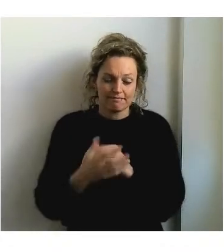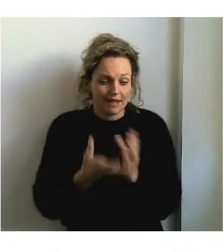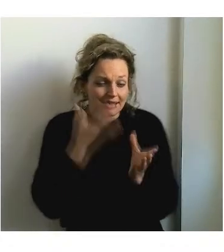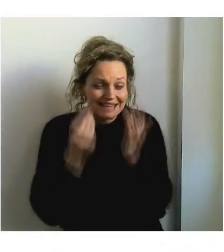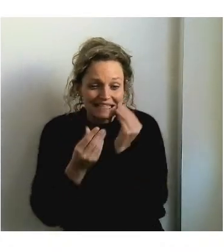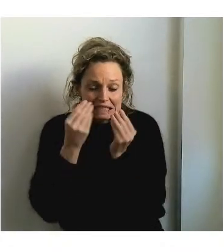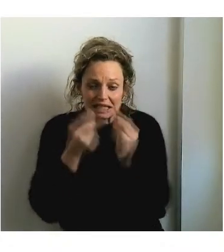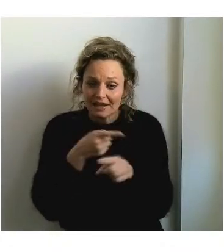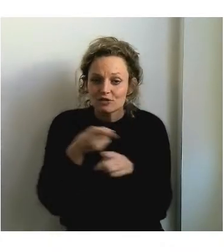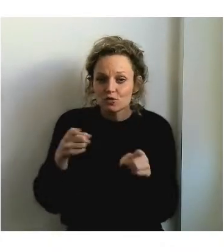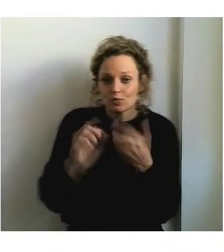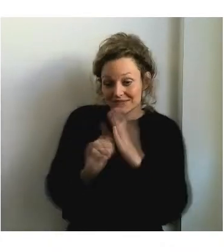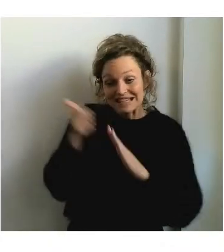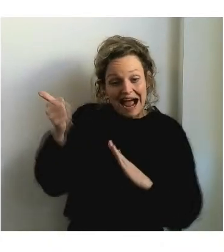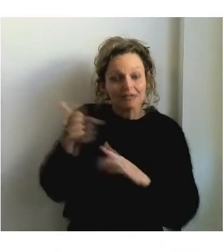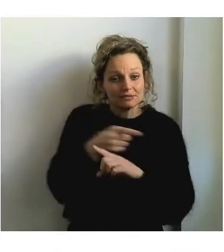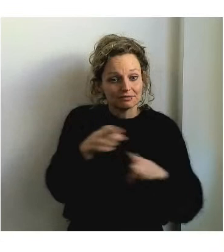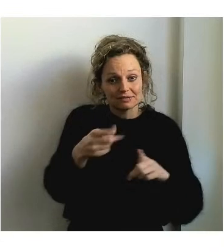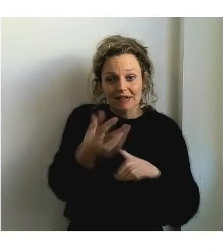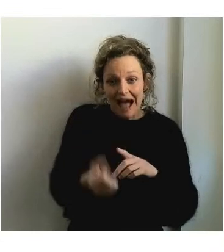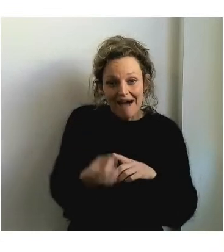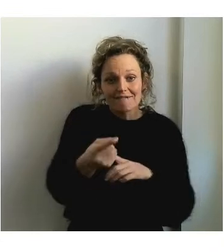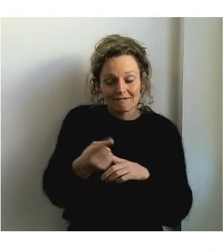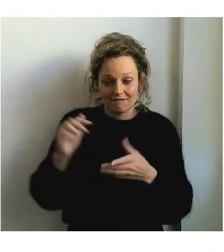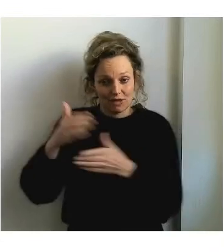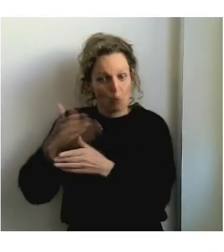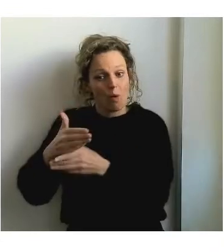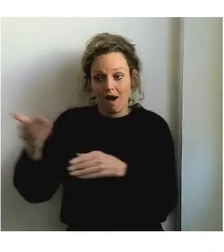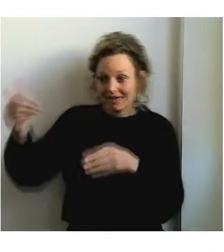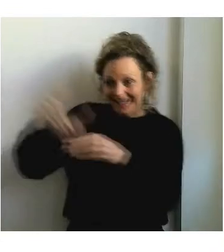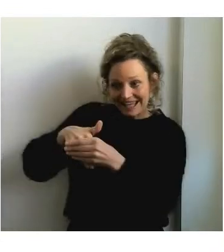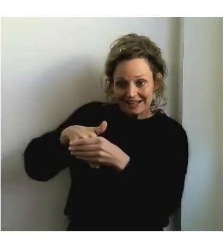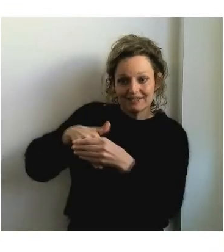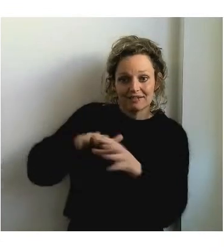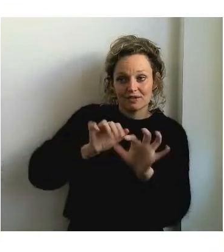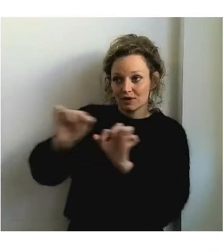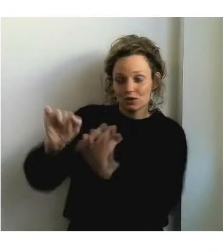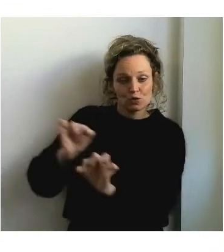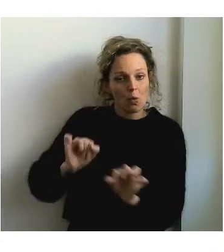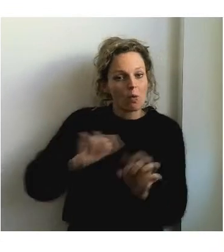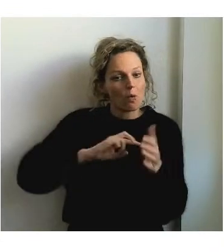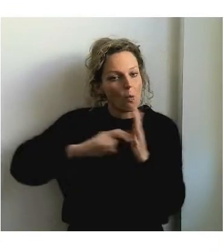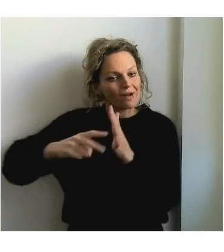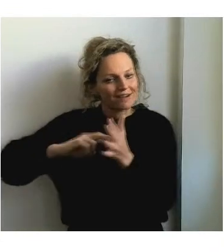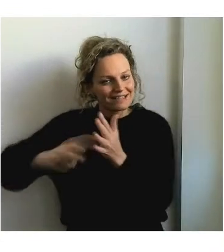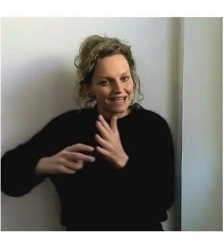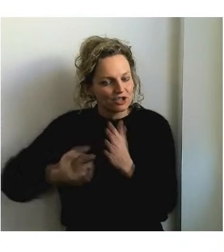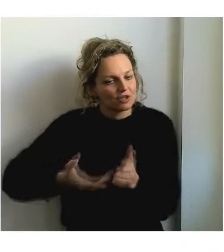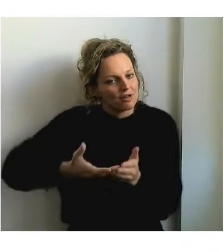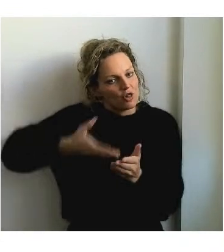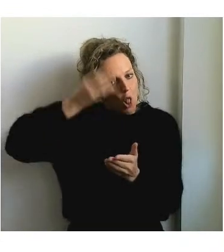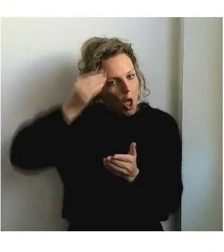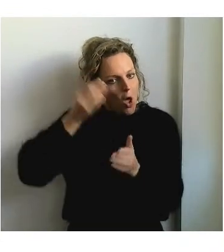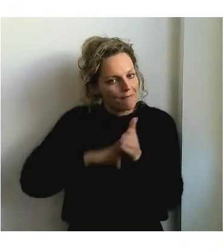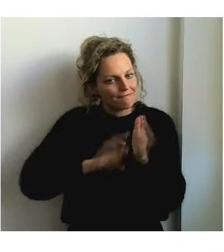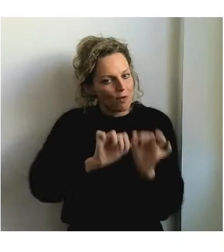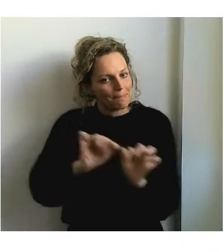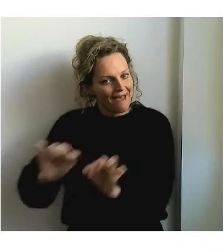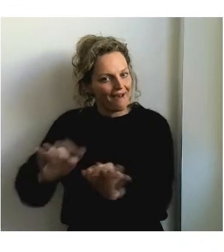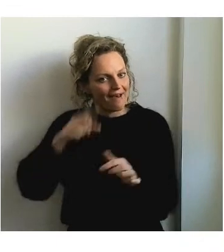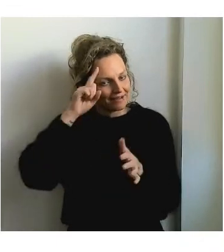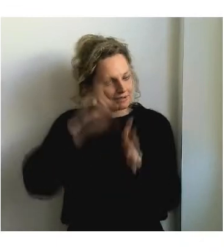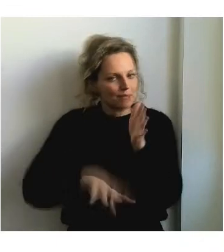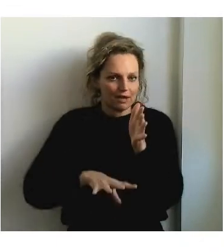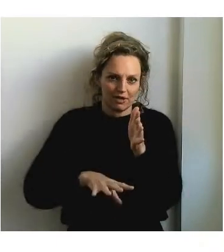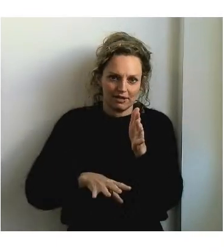disabled people that work within your organisations and learn from those experiences. So I think you made a really critical